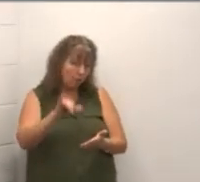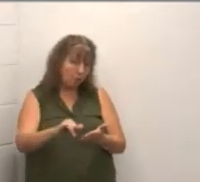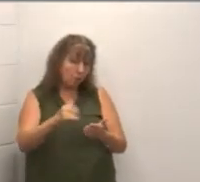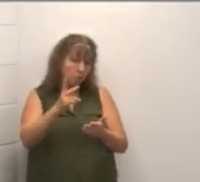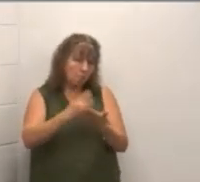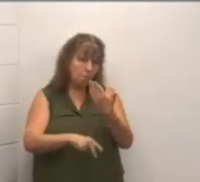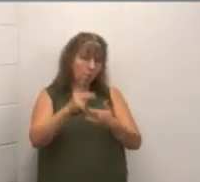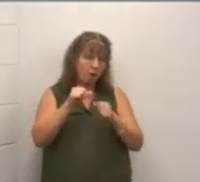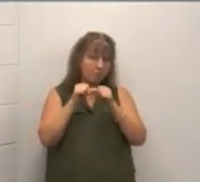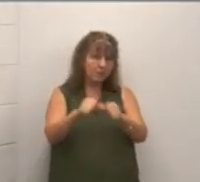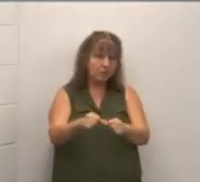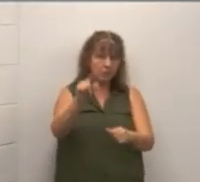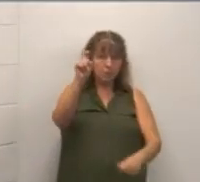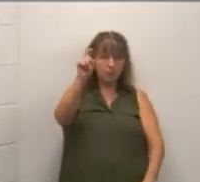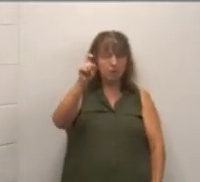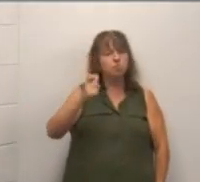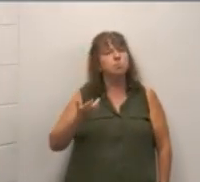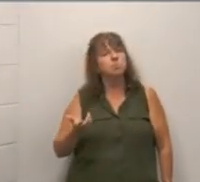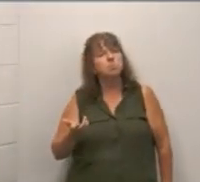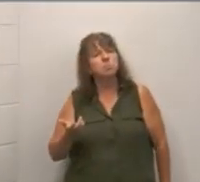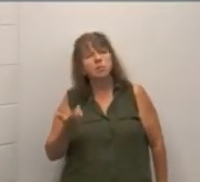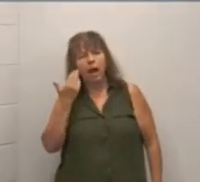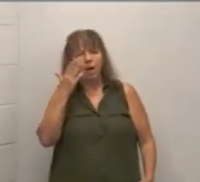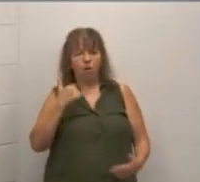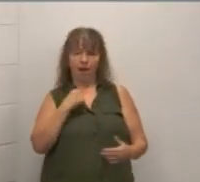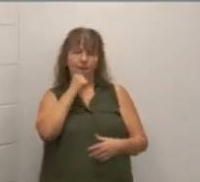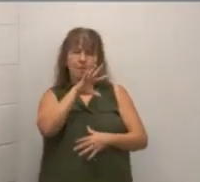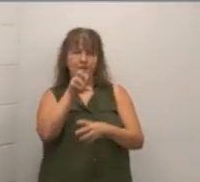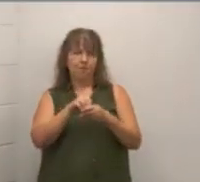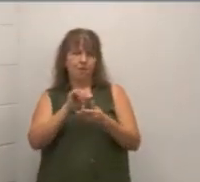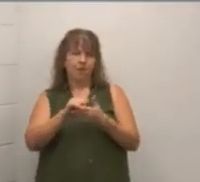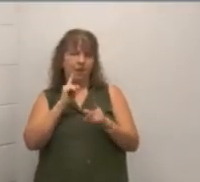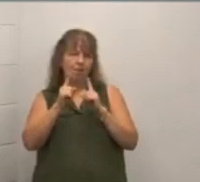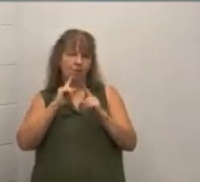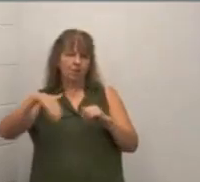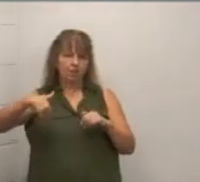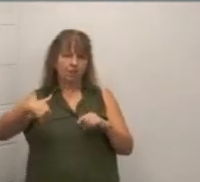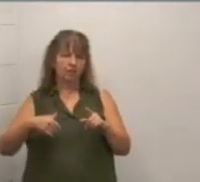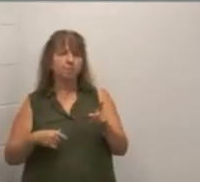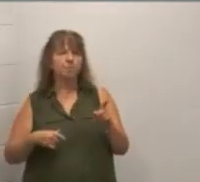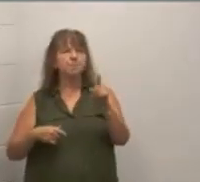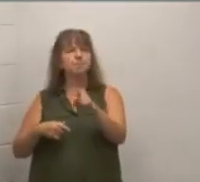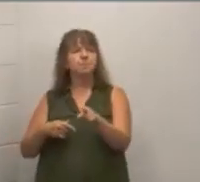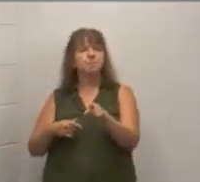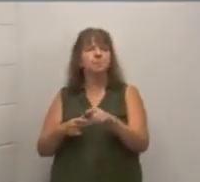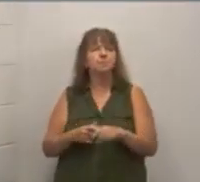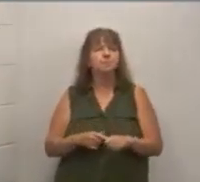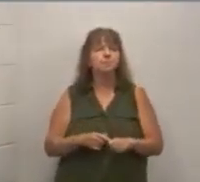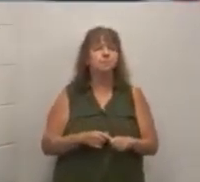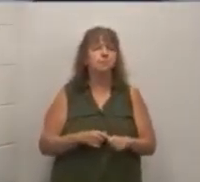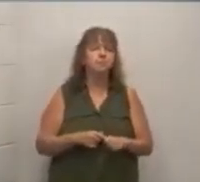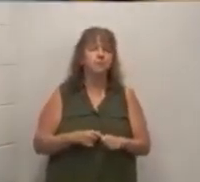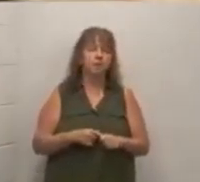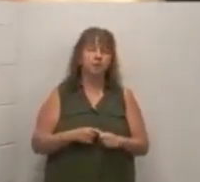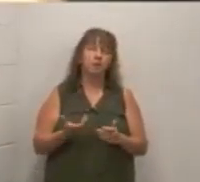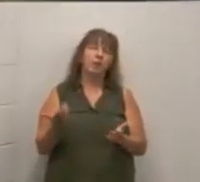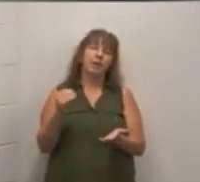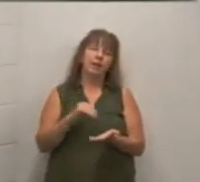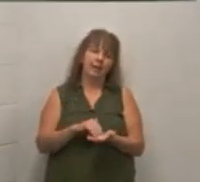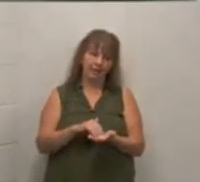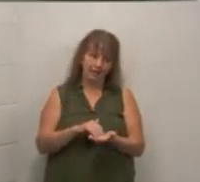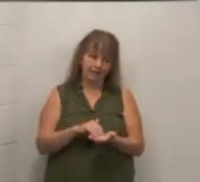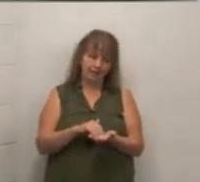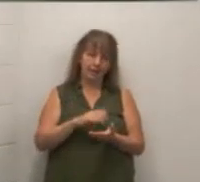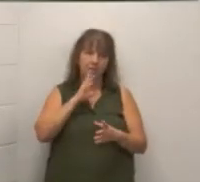year? I don't know if I've been involved in that conversation yet. So, again, sort of in the theme of